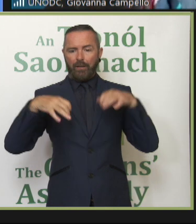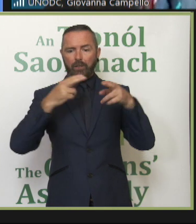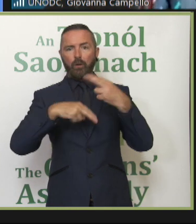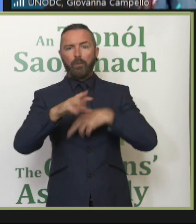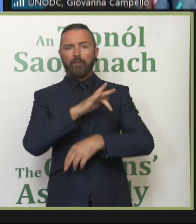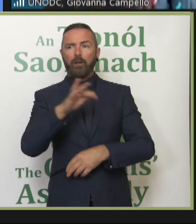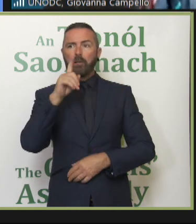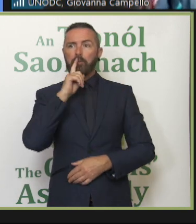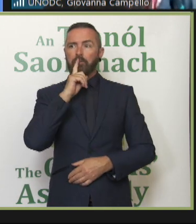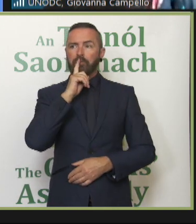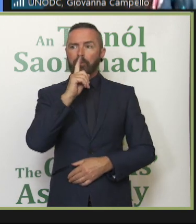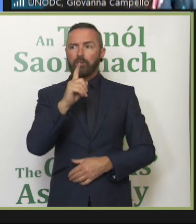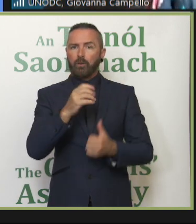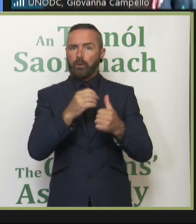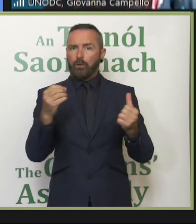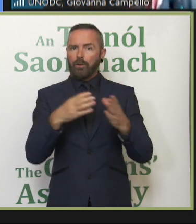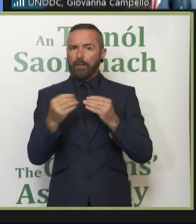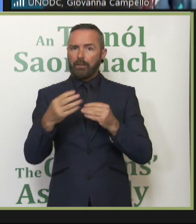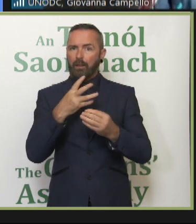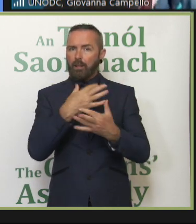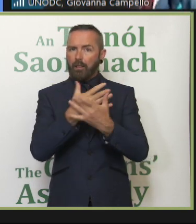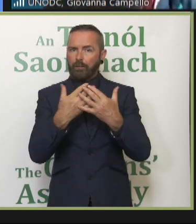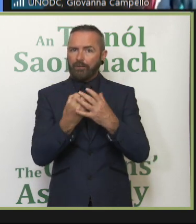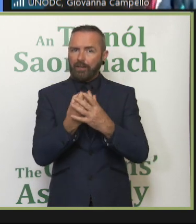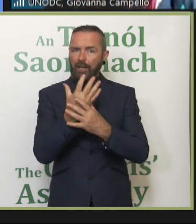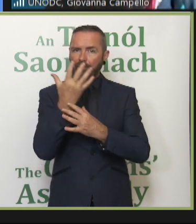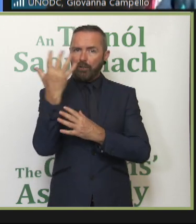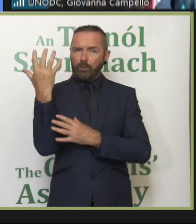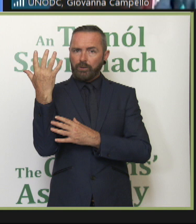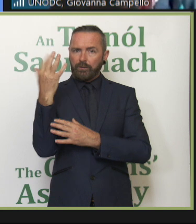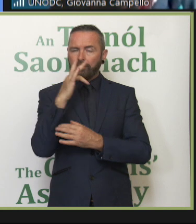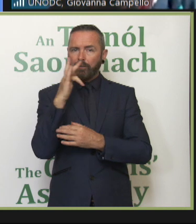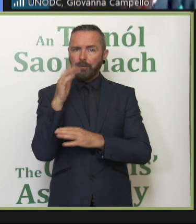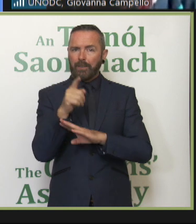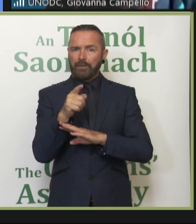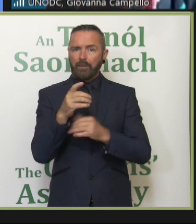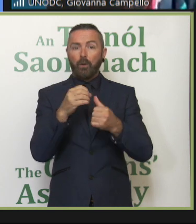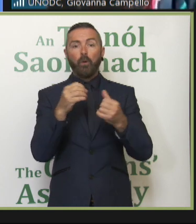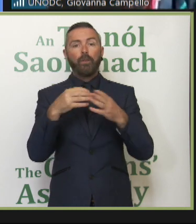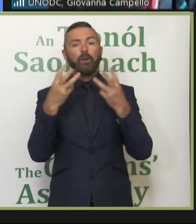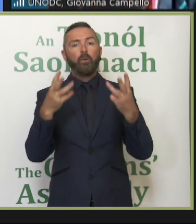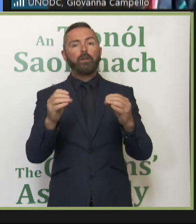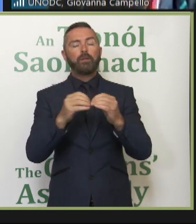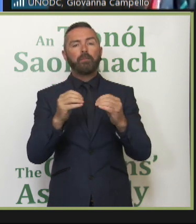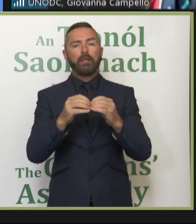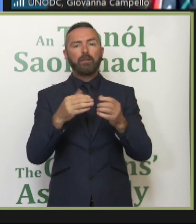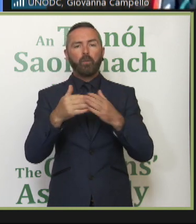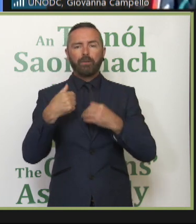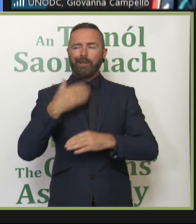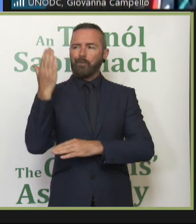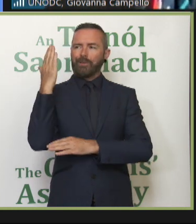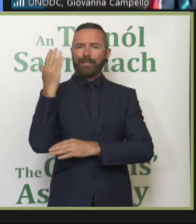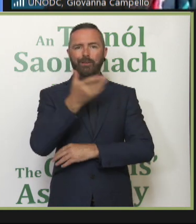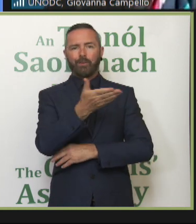reality, has been a lot of evolution. And the other thing that I would like to underline is that what I am presenting